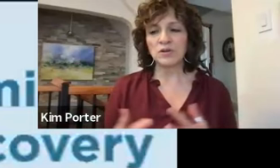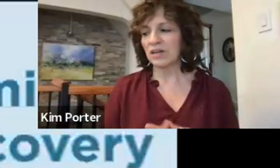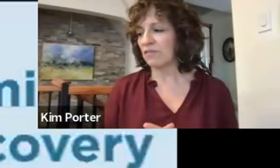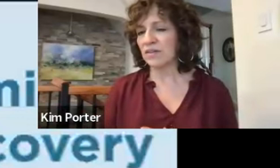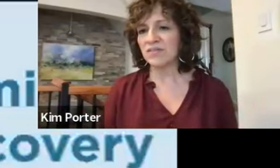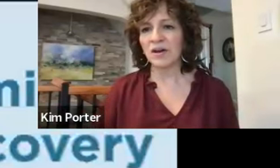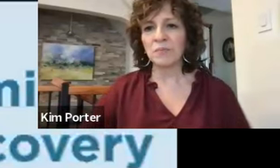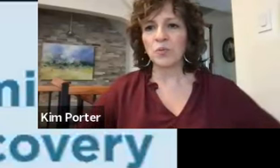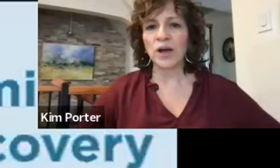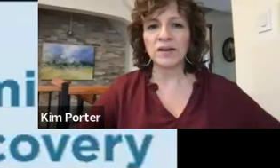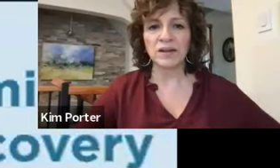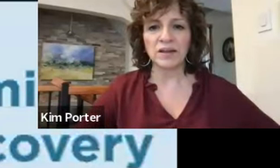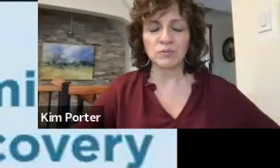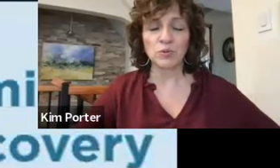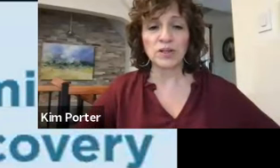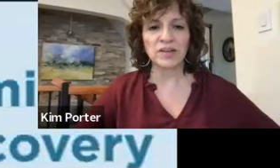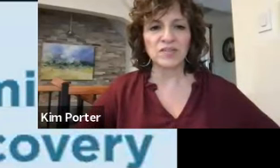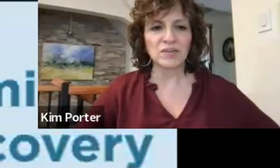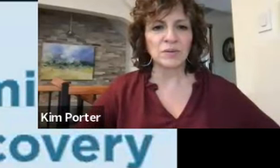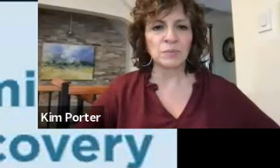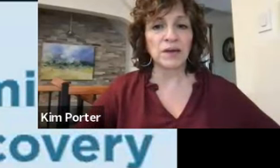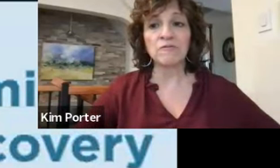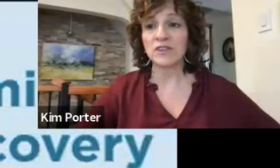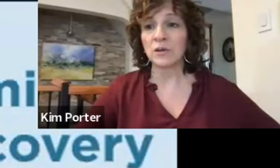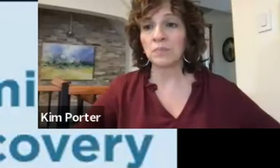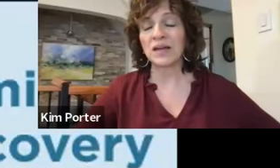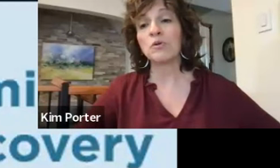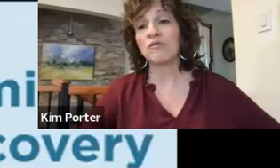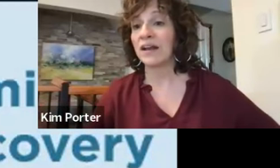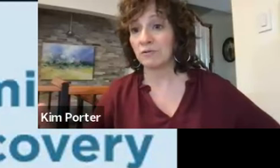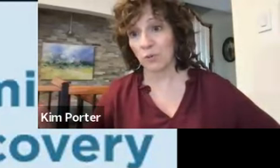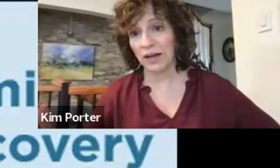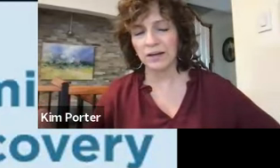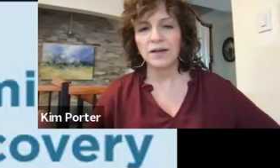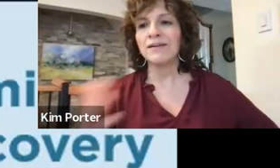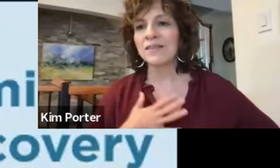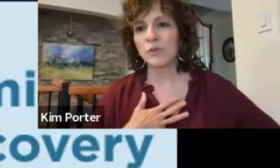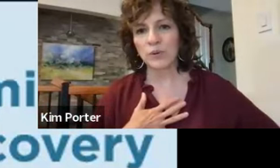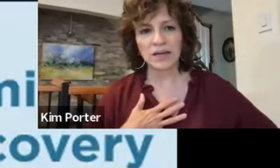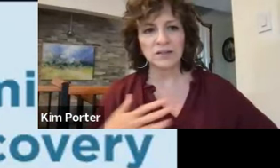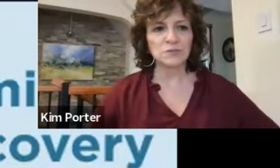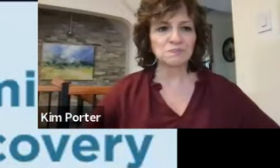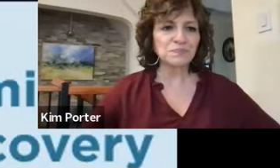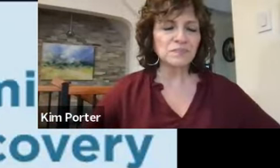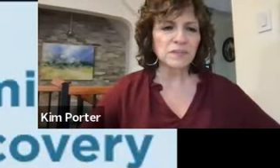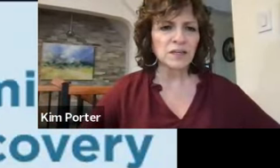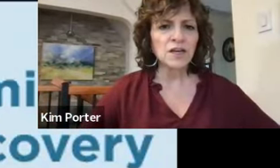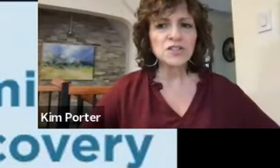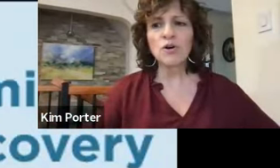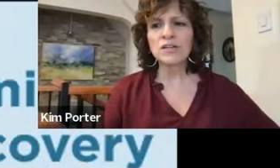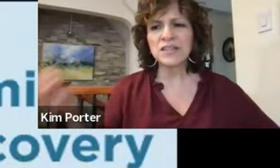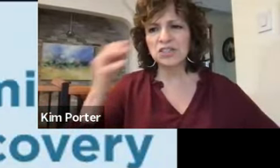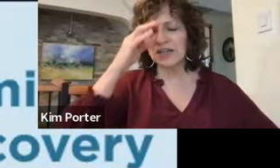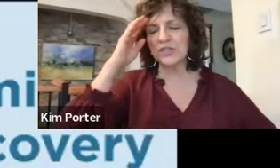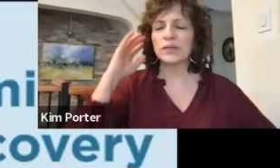of these community events when it really is going to benefit them in a preventative way, not the way we had to learn.